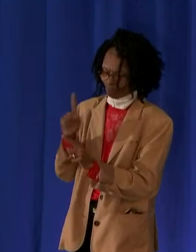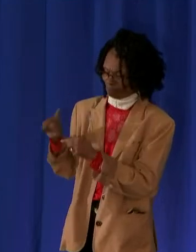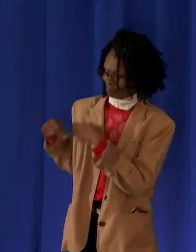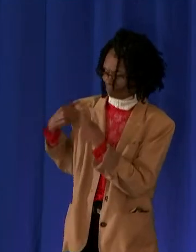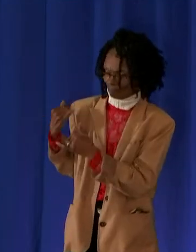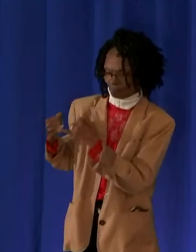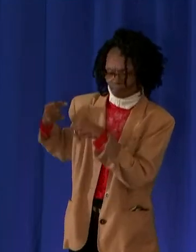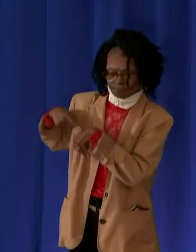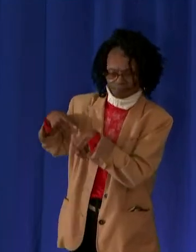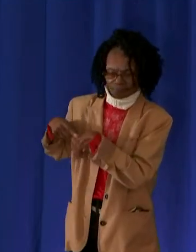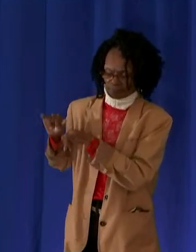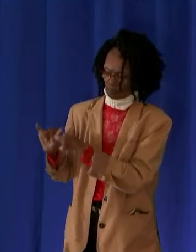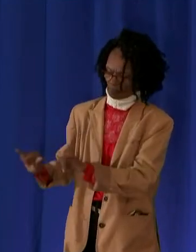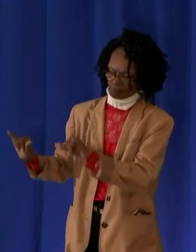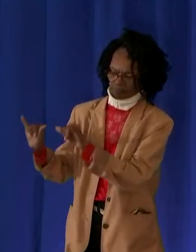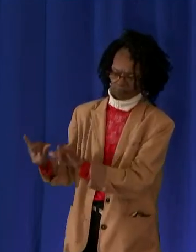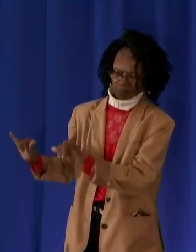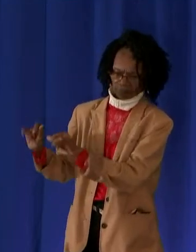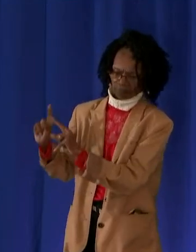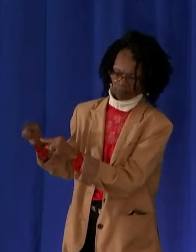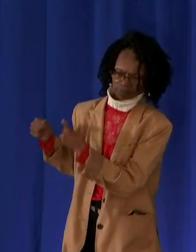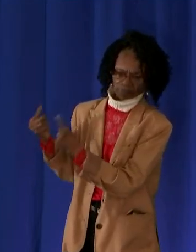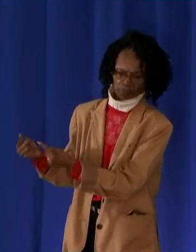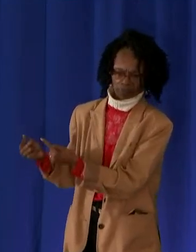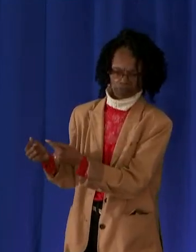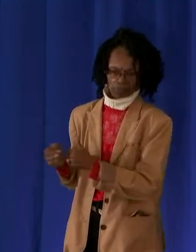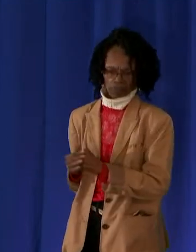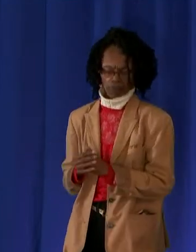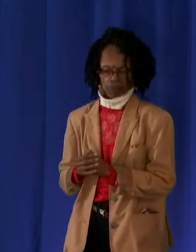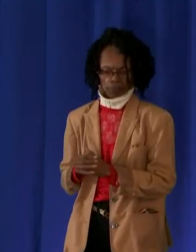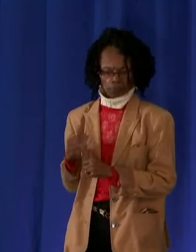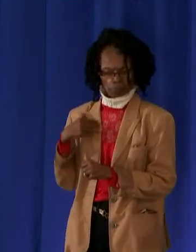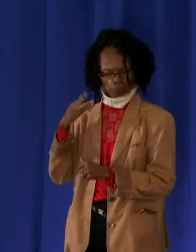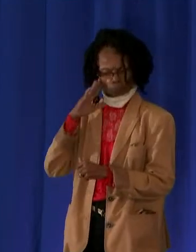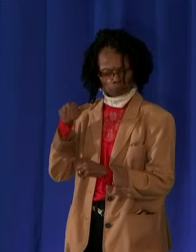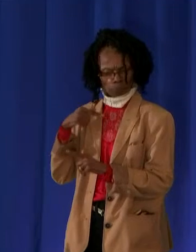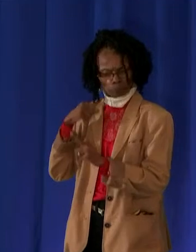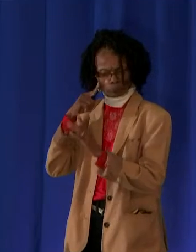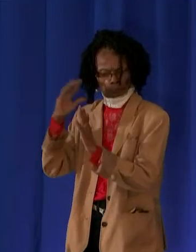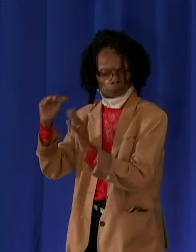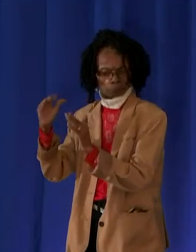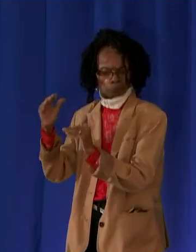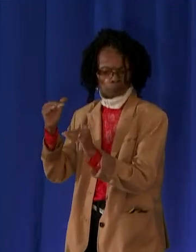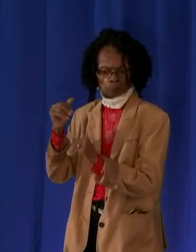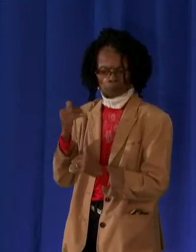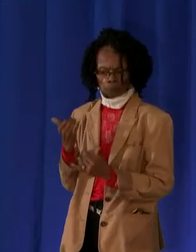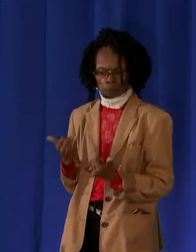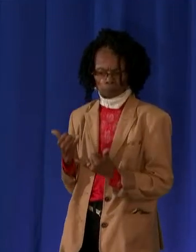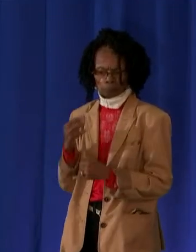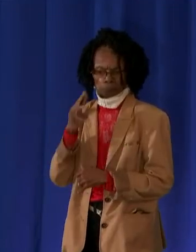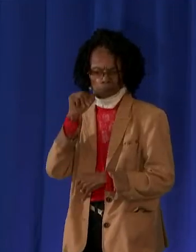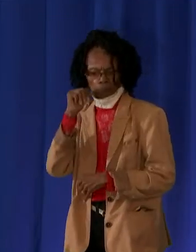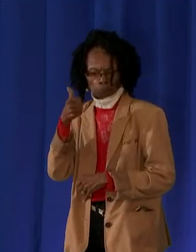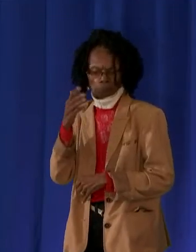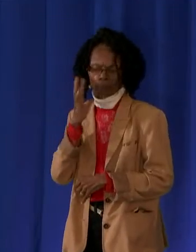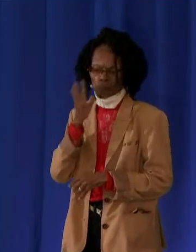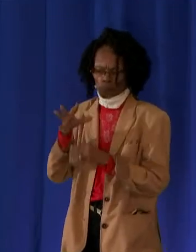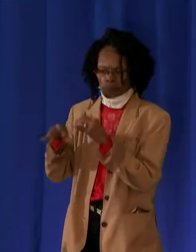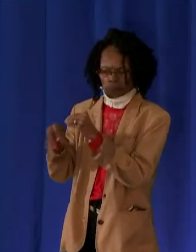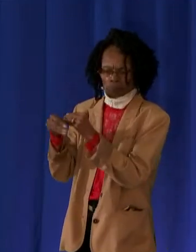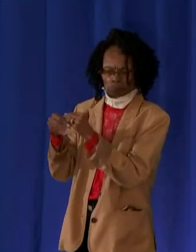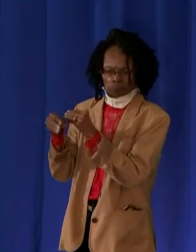roughly the same number of requests. I would expect end of last week, today and tomorrow, for additional requests to come